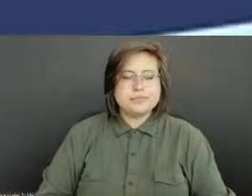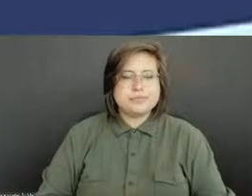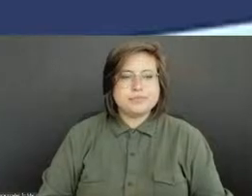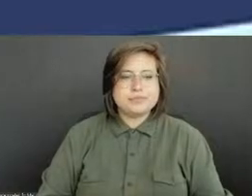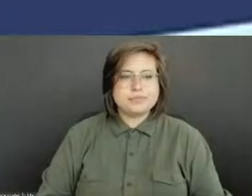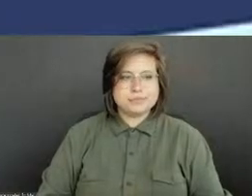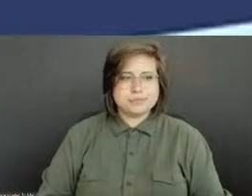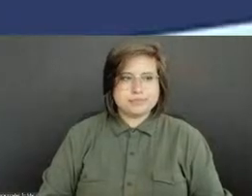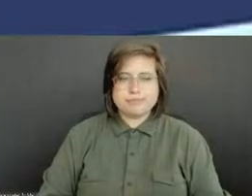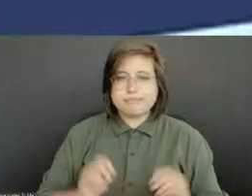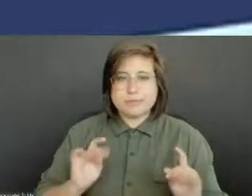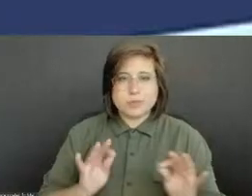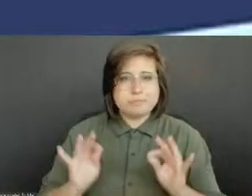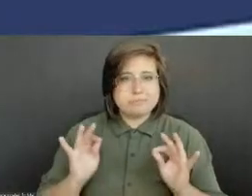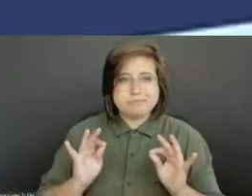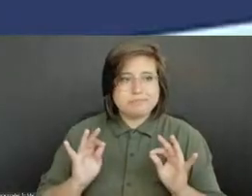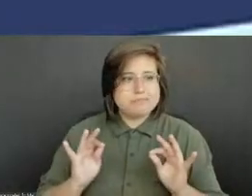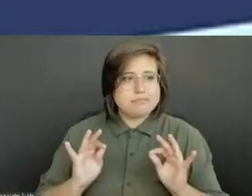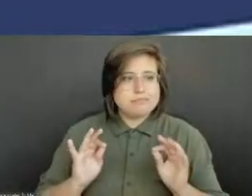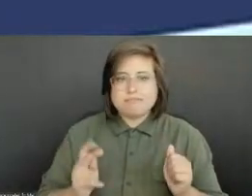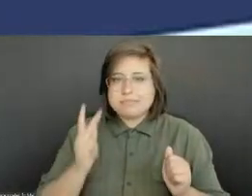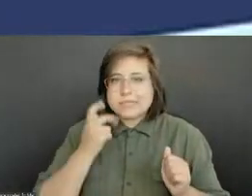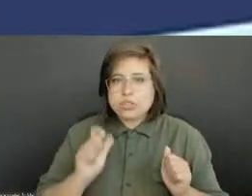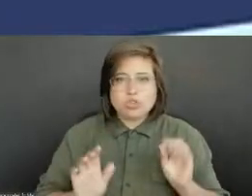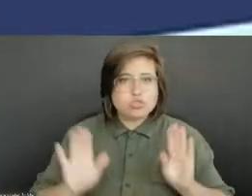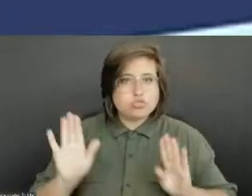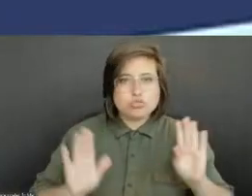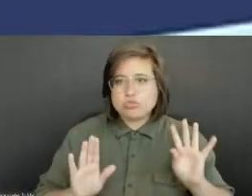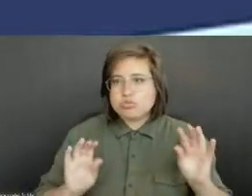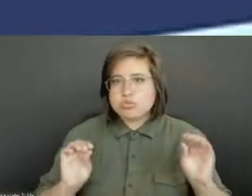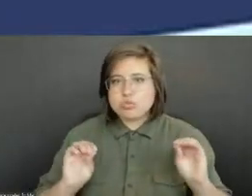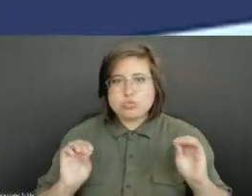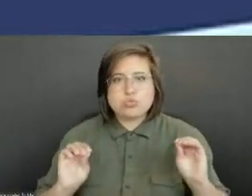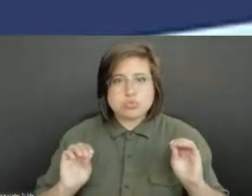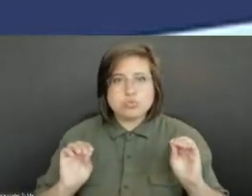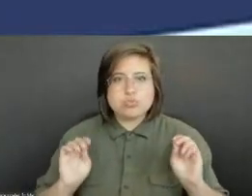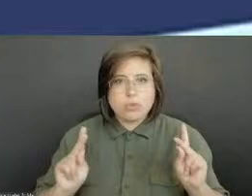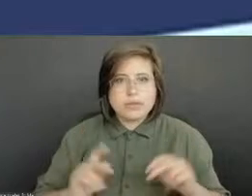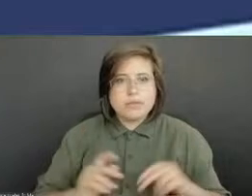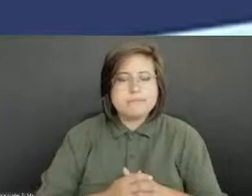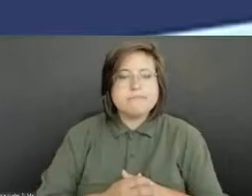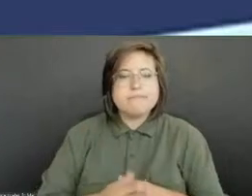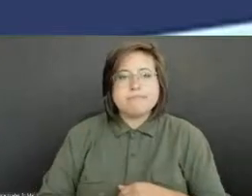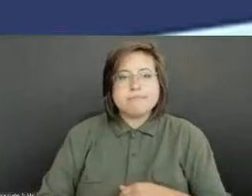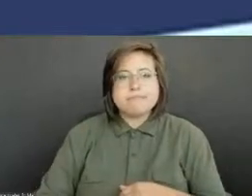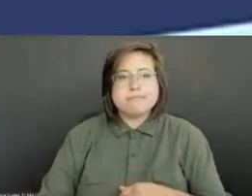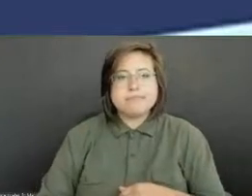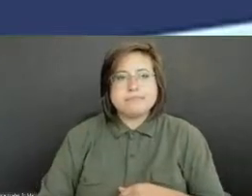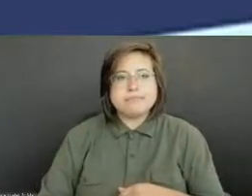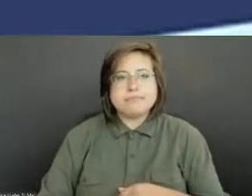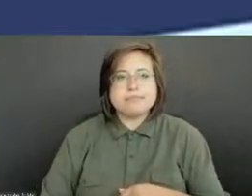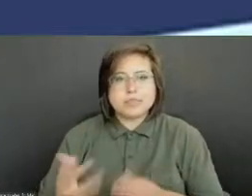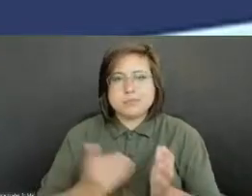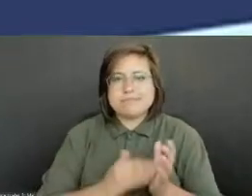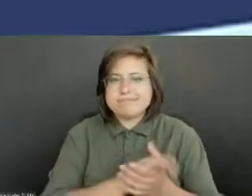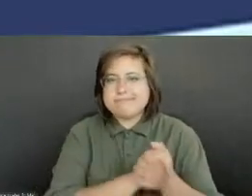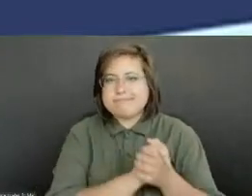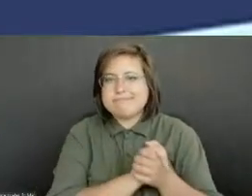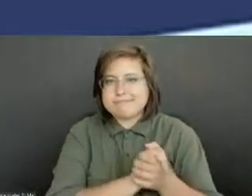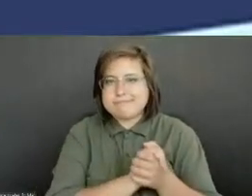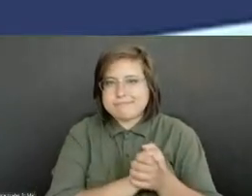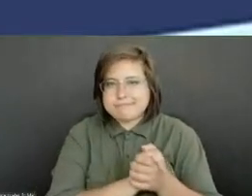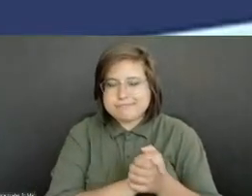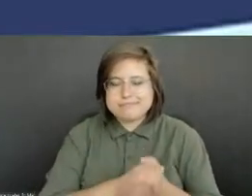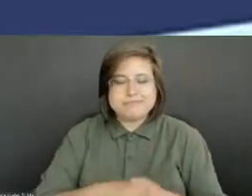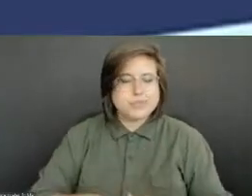Well, good, thank you. I do not see any other members in queue at this time. So congratulations again, once again,